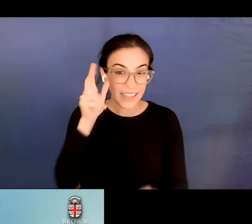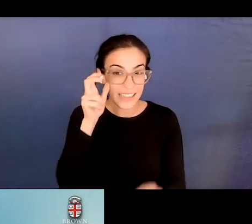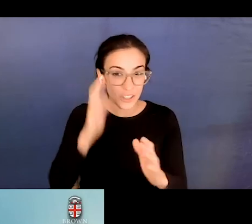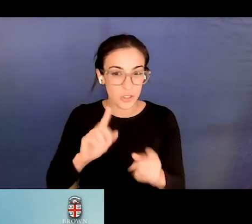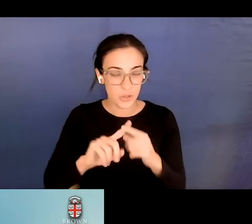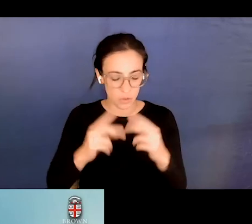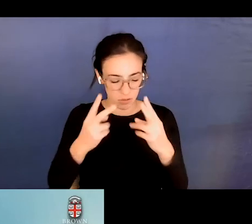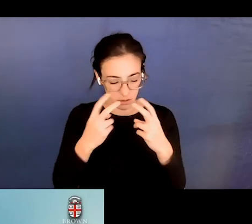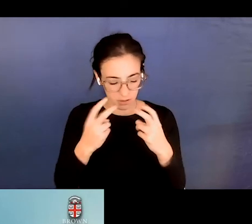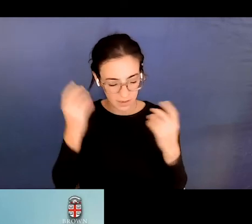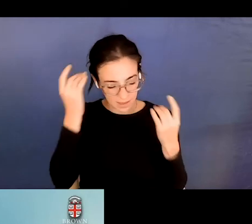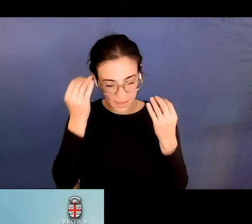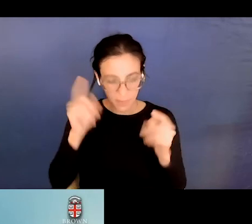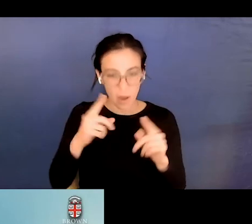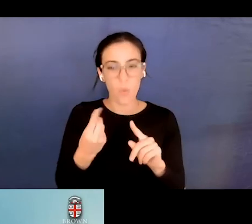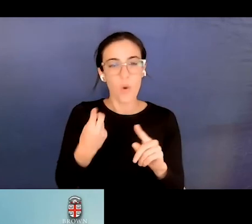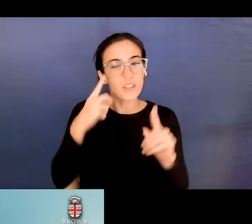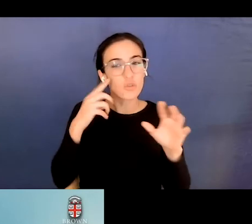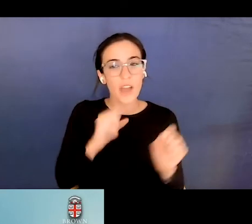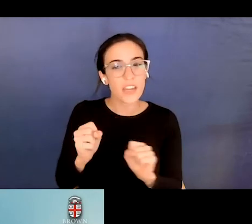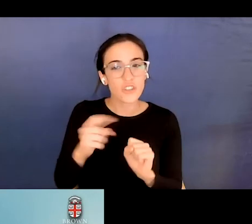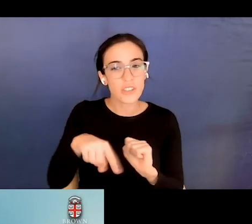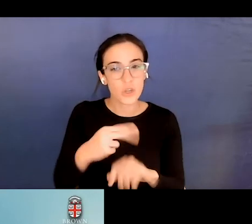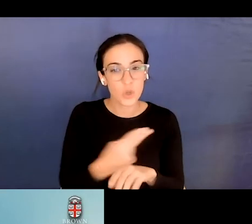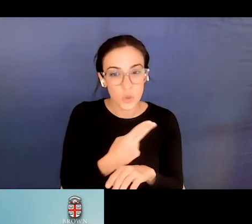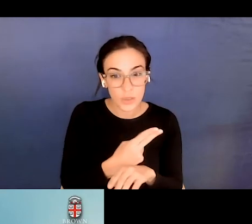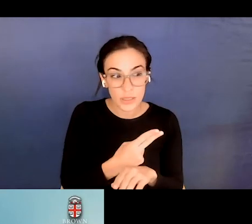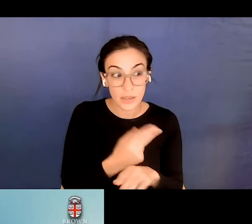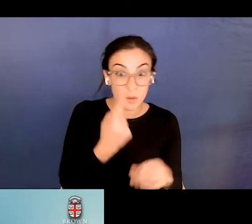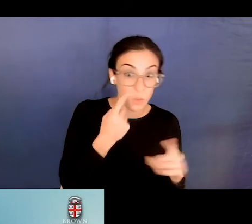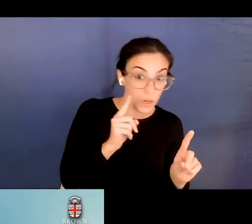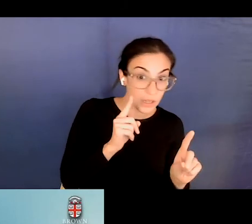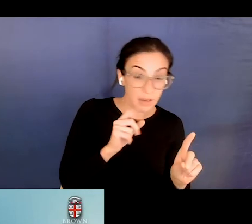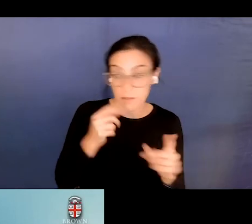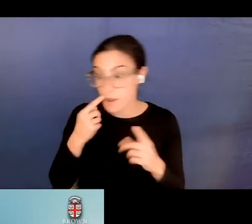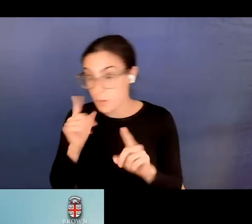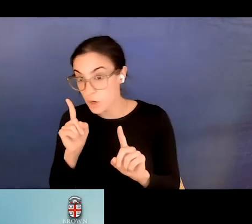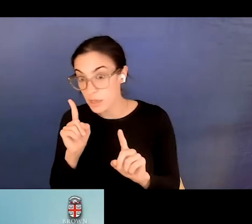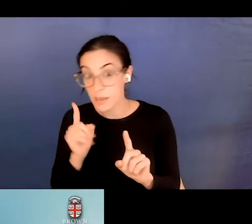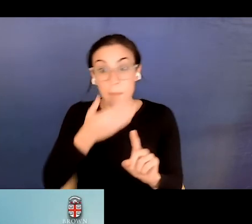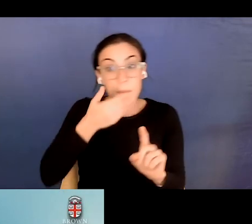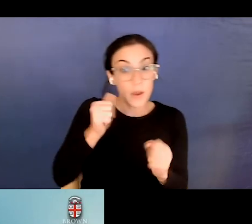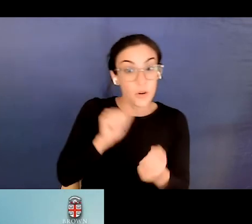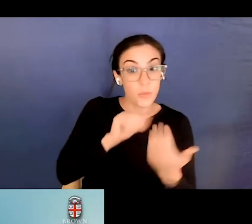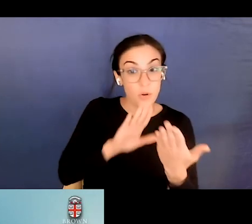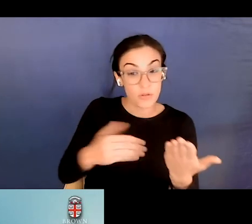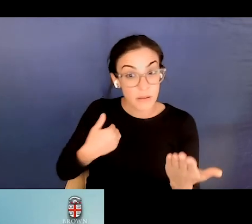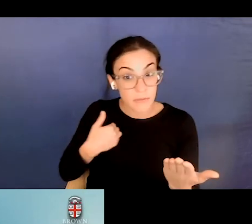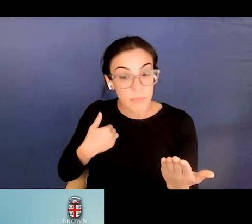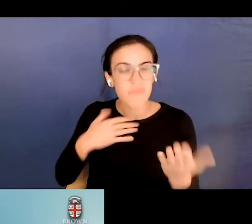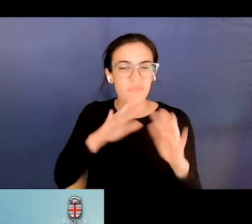and whether this strategy is working or if it's not working or if it's inefficient or if there's different ways that you can do it. Um,